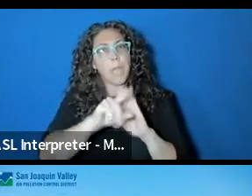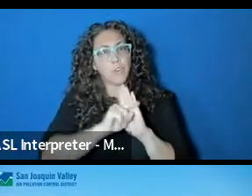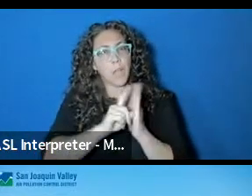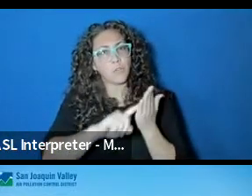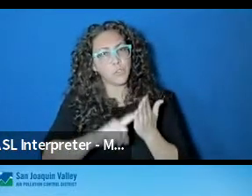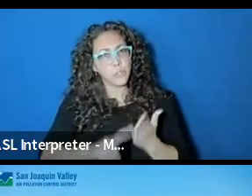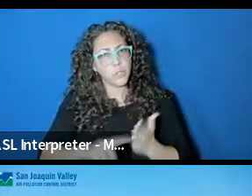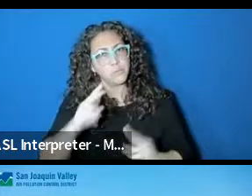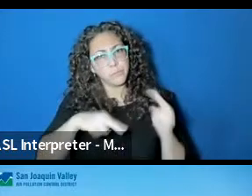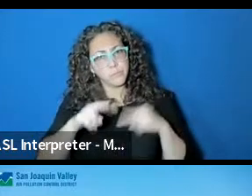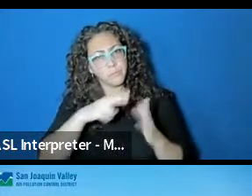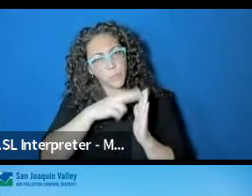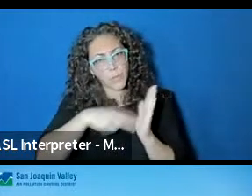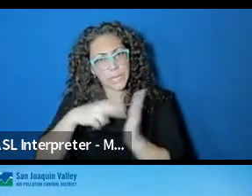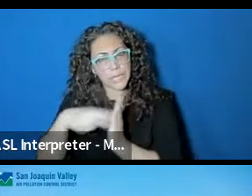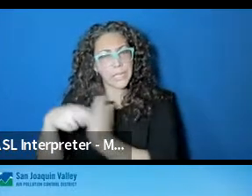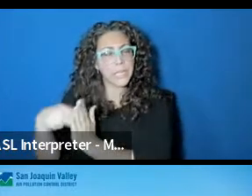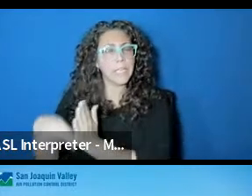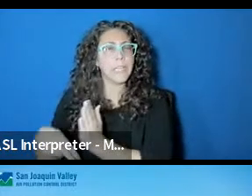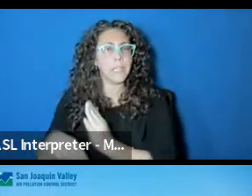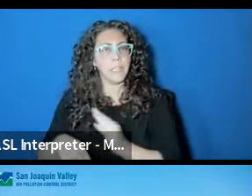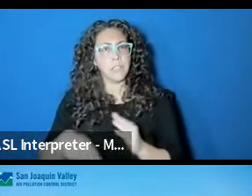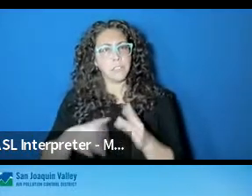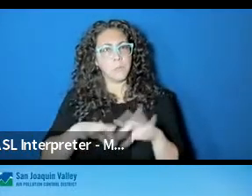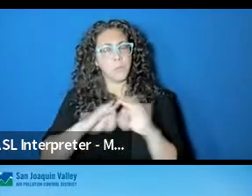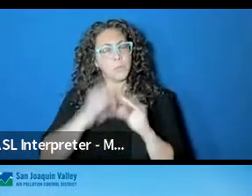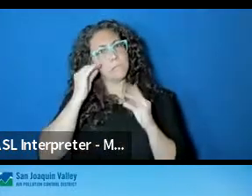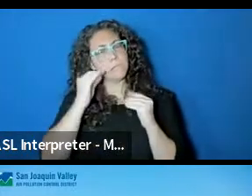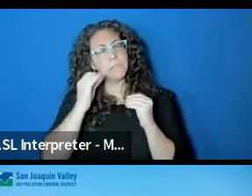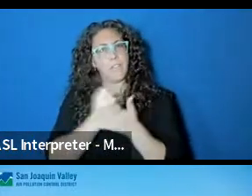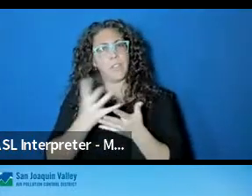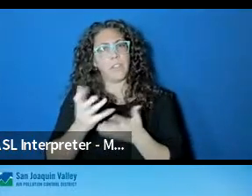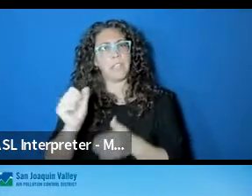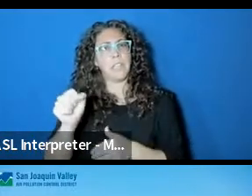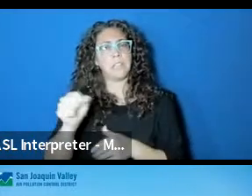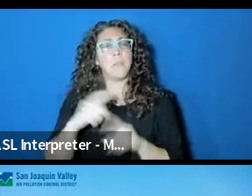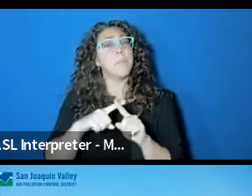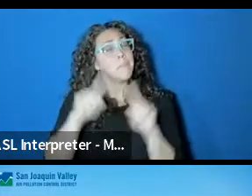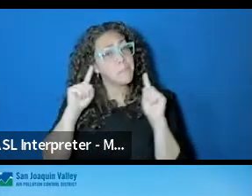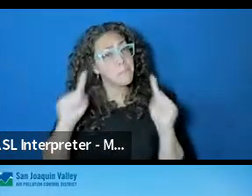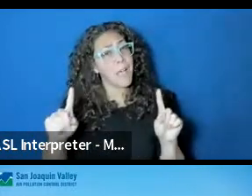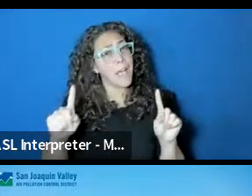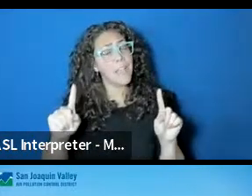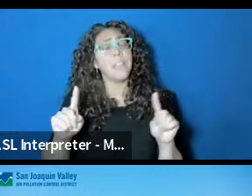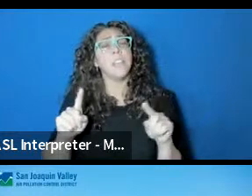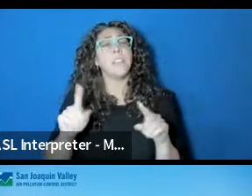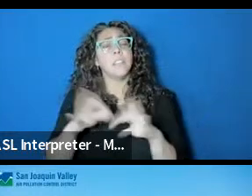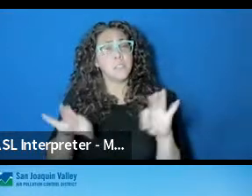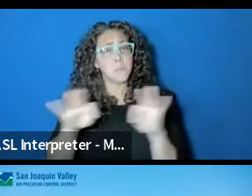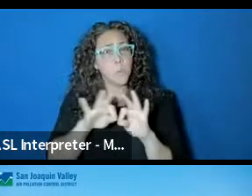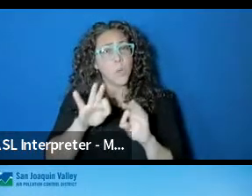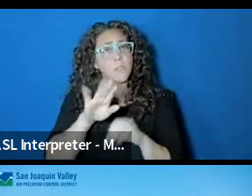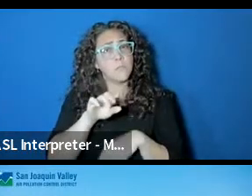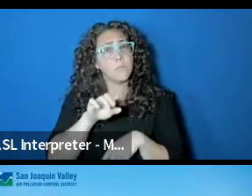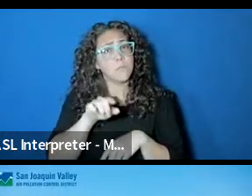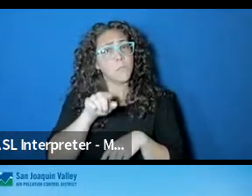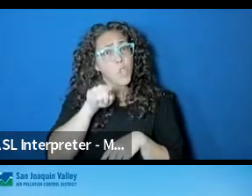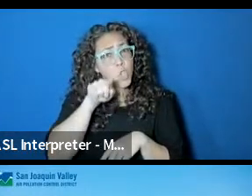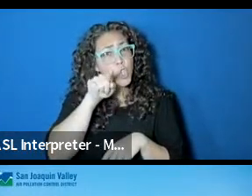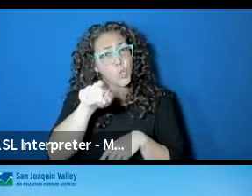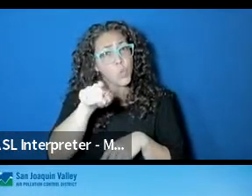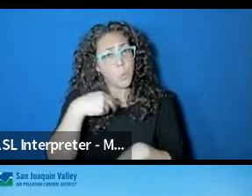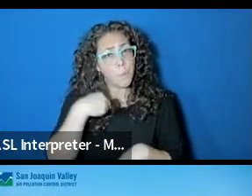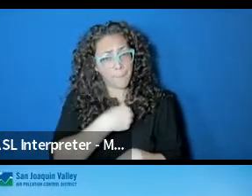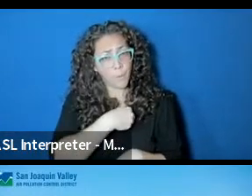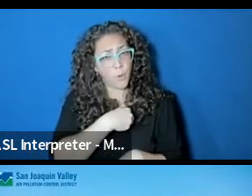really considering, everything, but making sure that you're doing your job too as a member